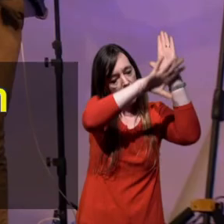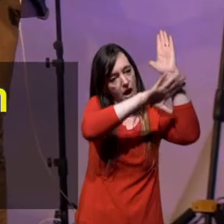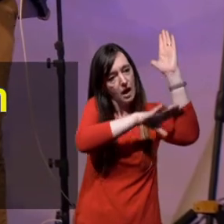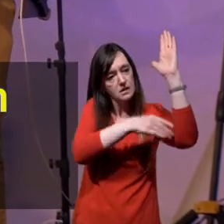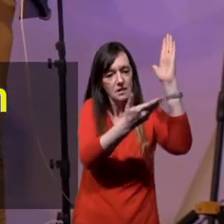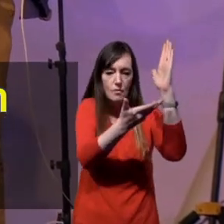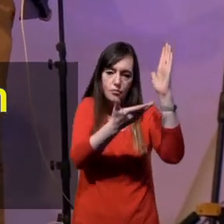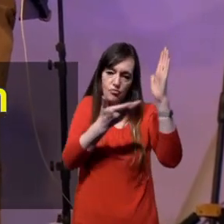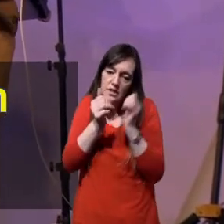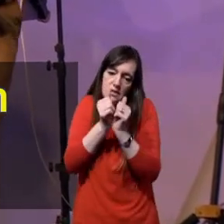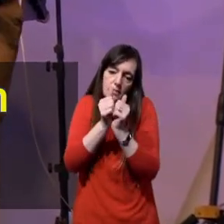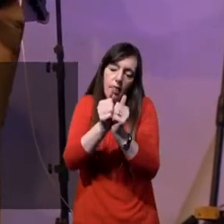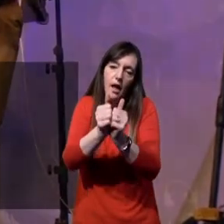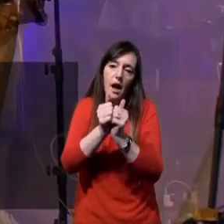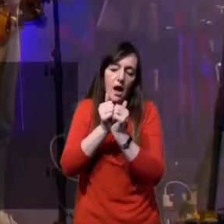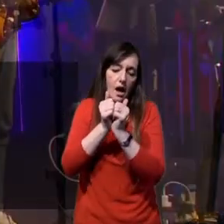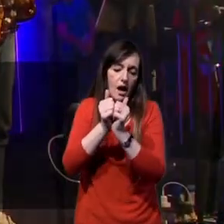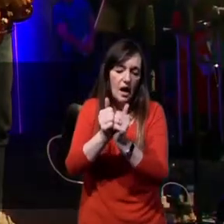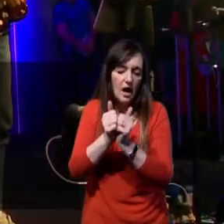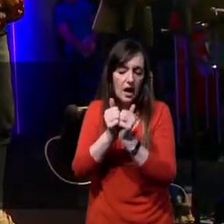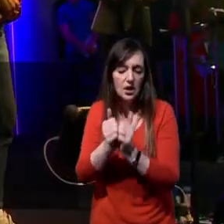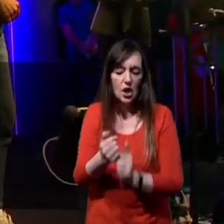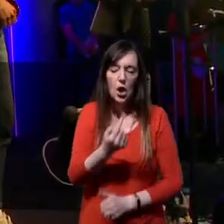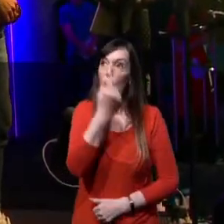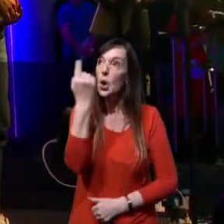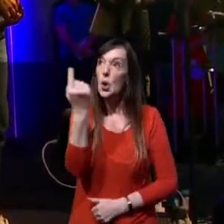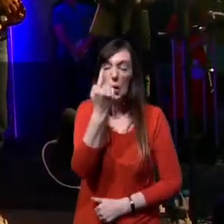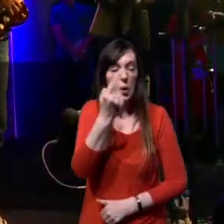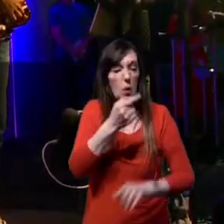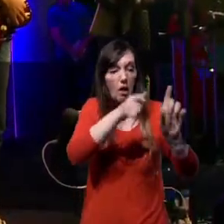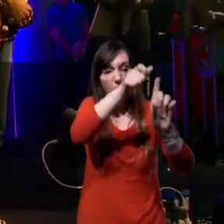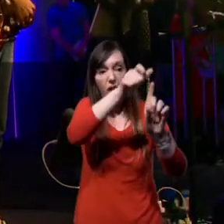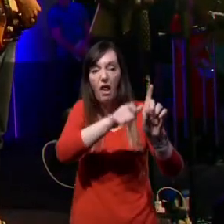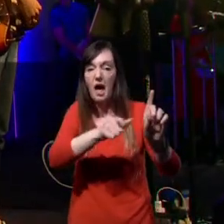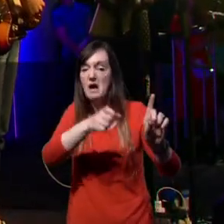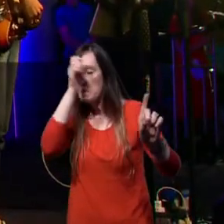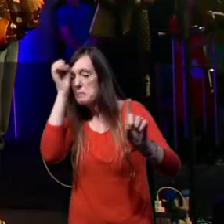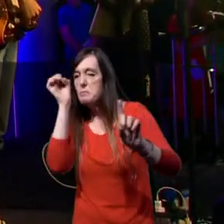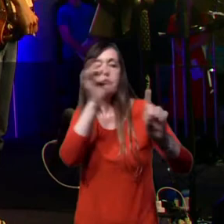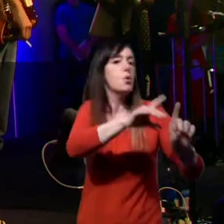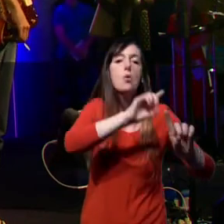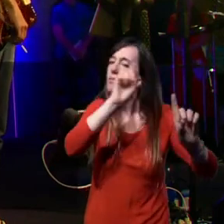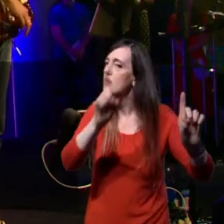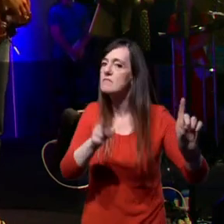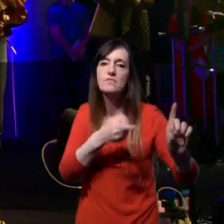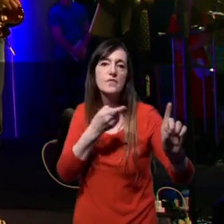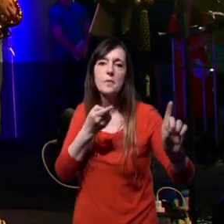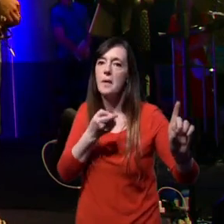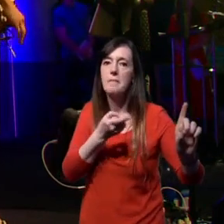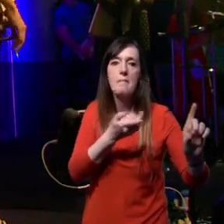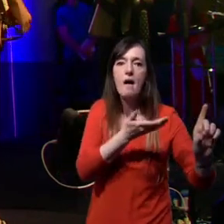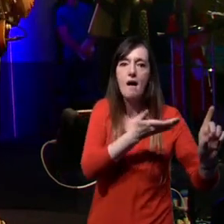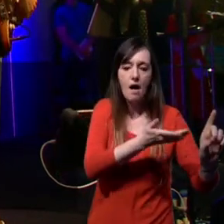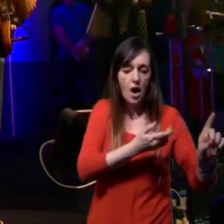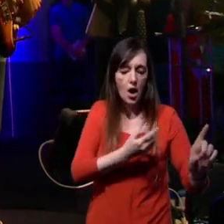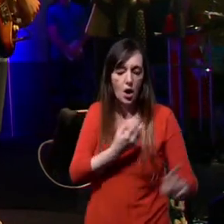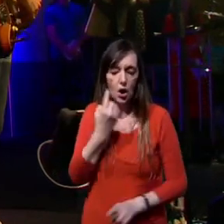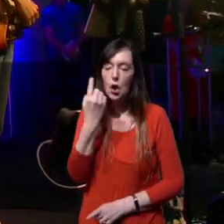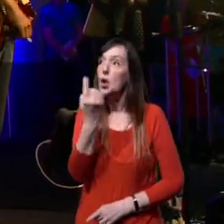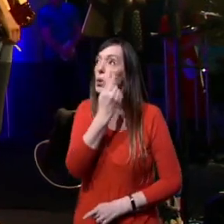us his precious blood. Who his love will not